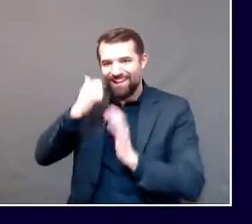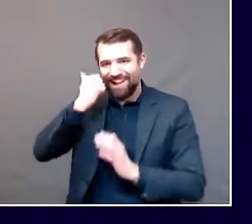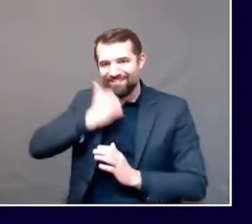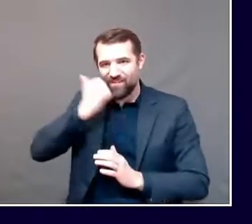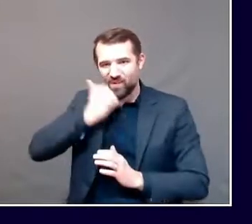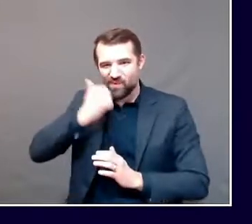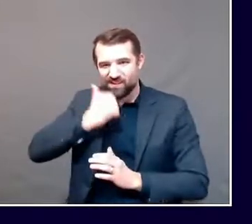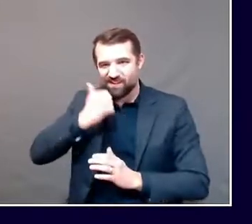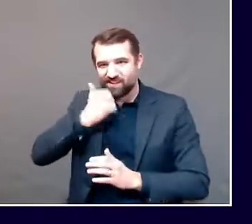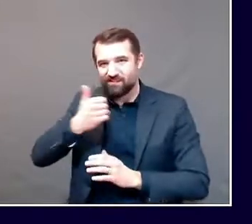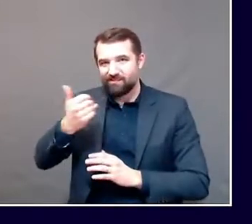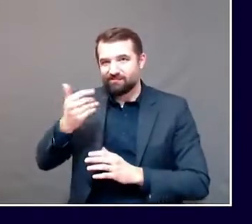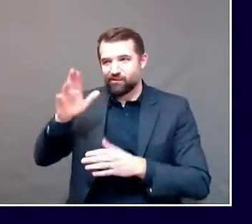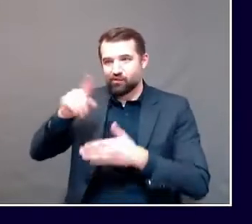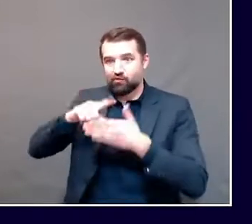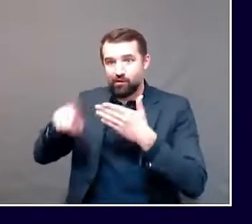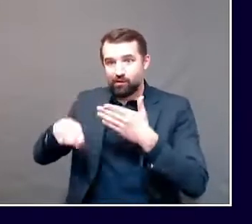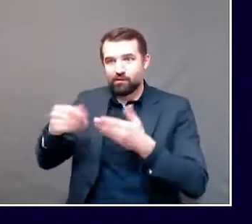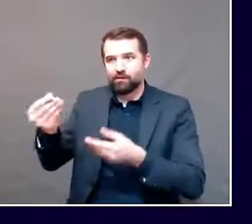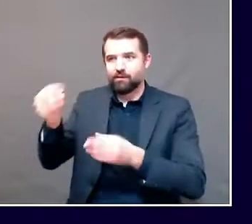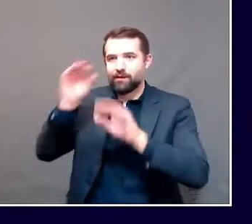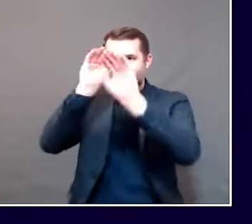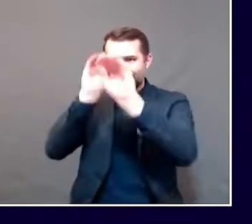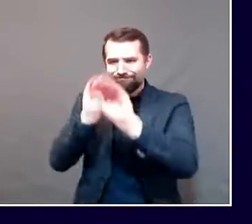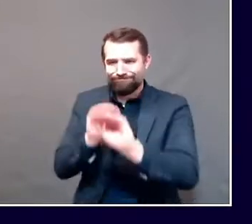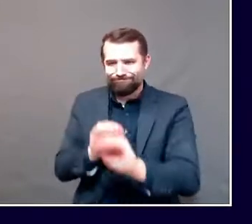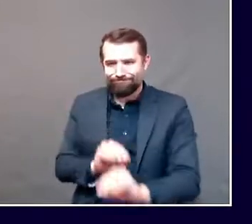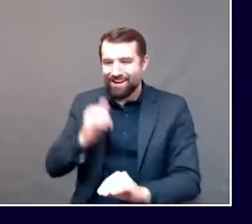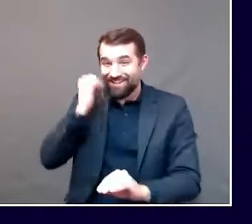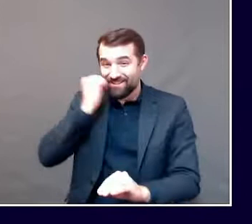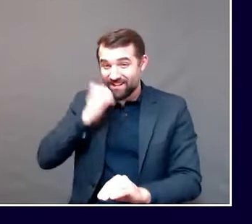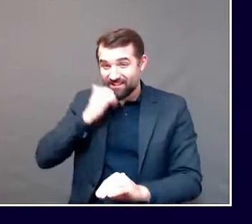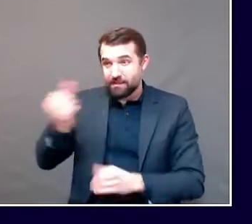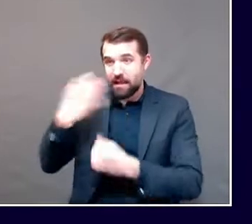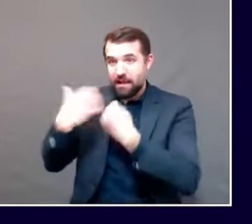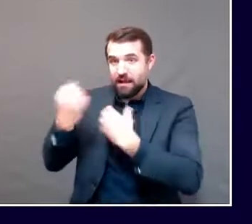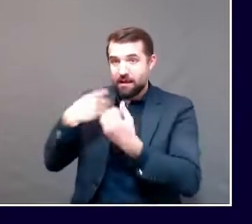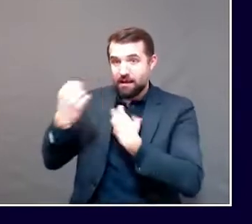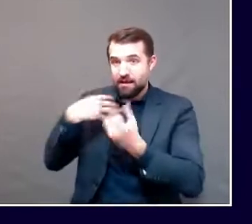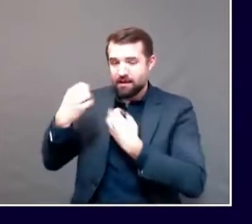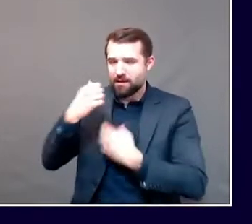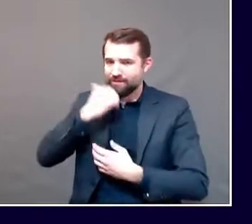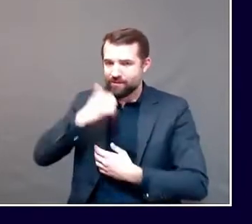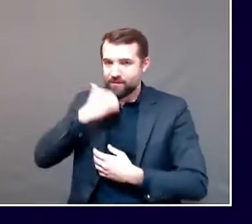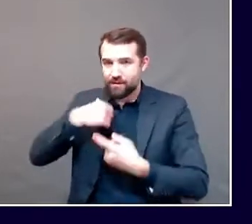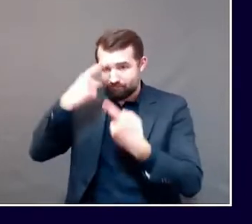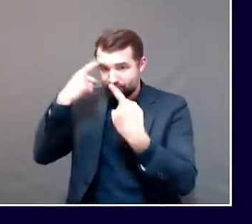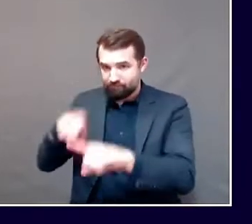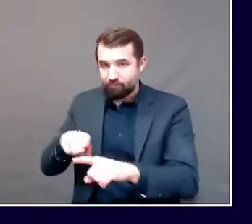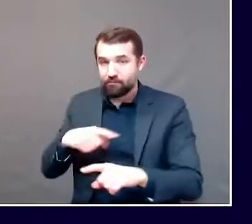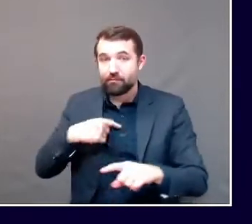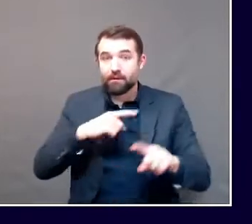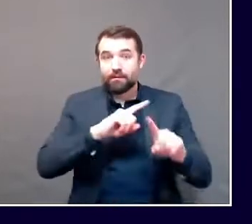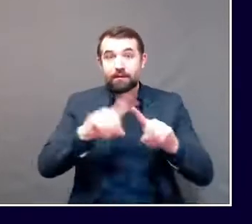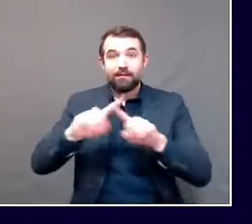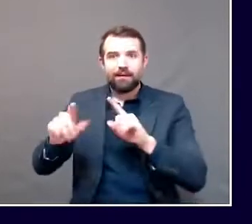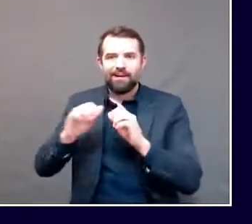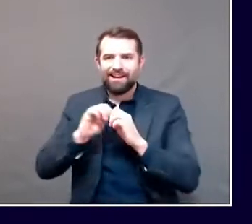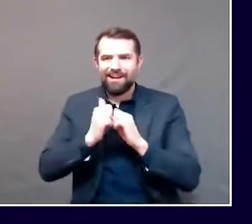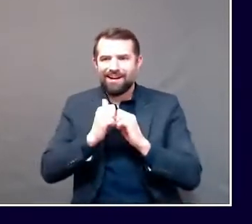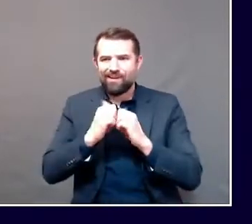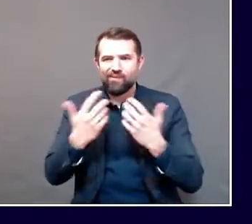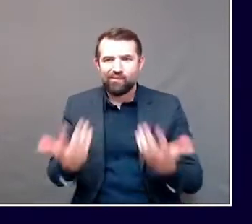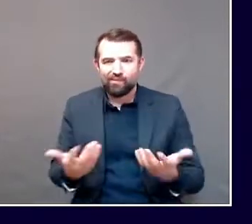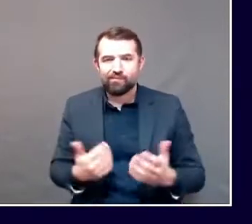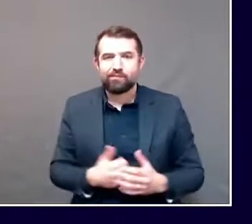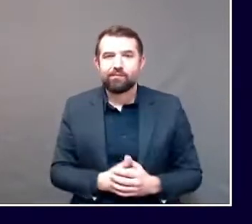it's a little bit of both. Some of them will continue to be electronically reported. Some of them may have to be, based on where they're done, uploaded into